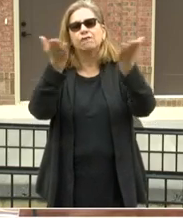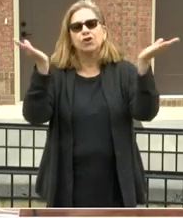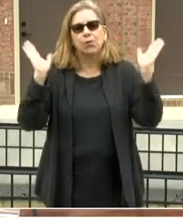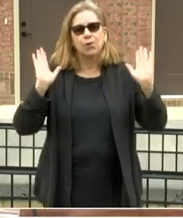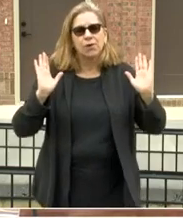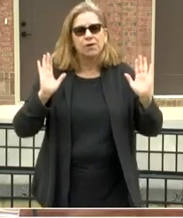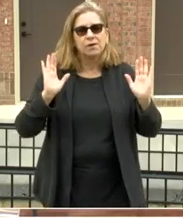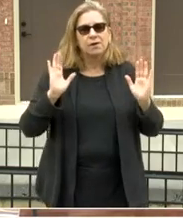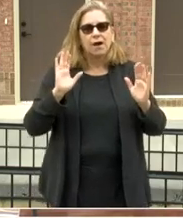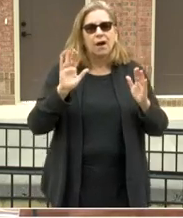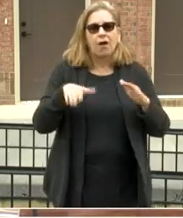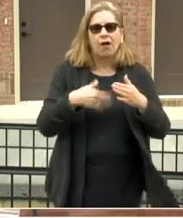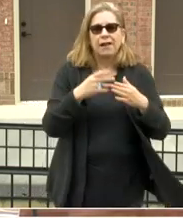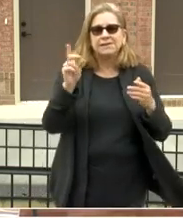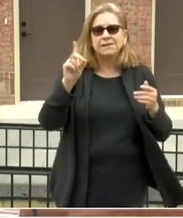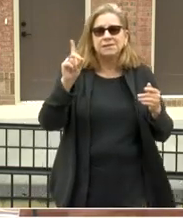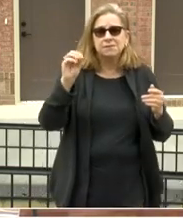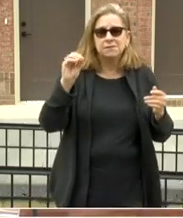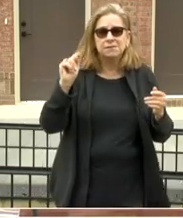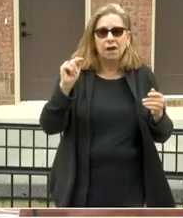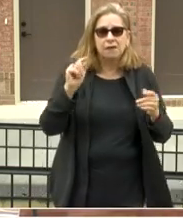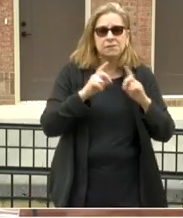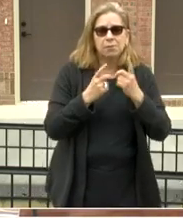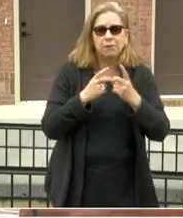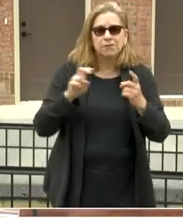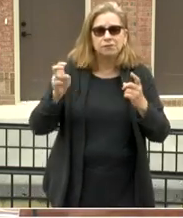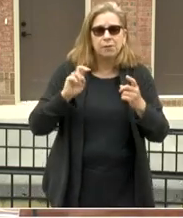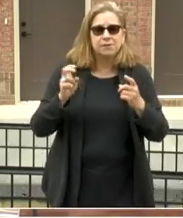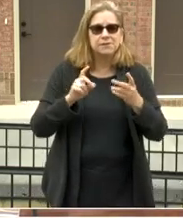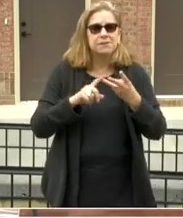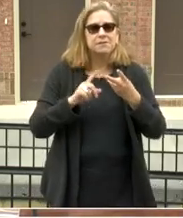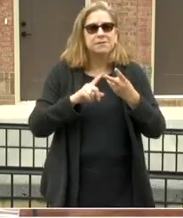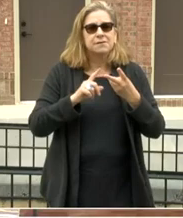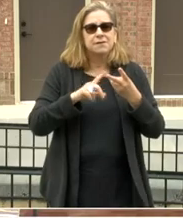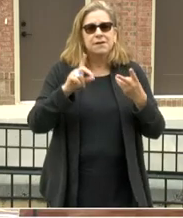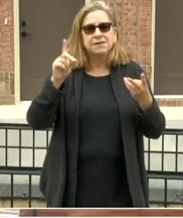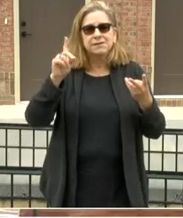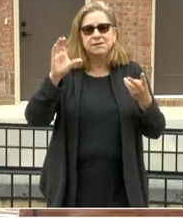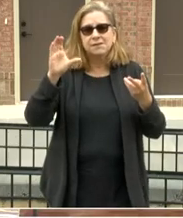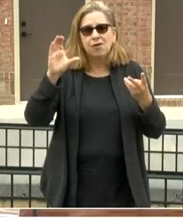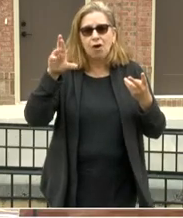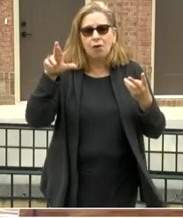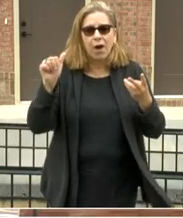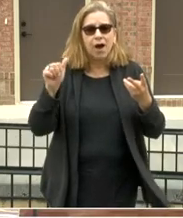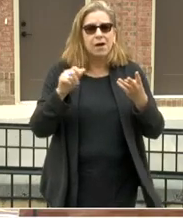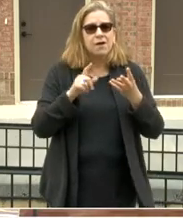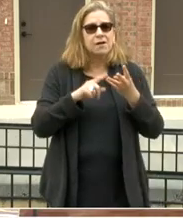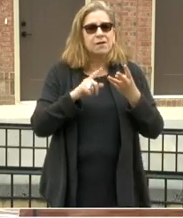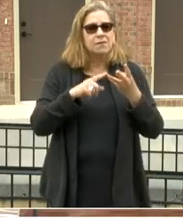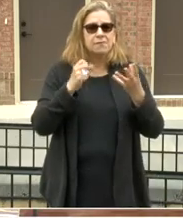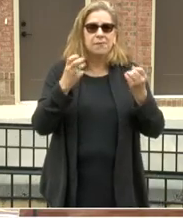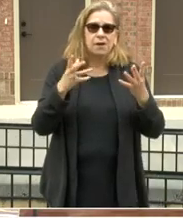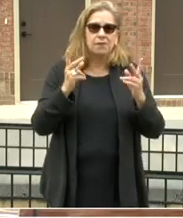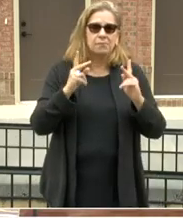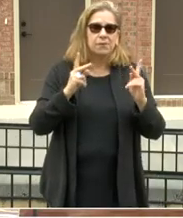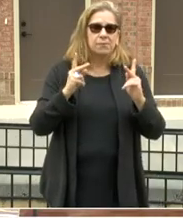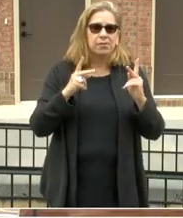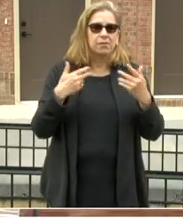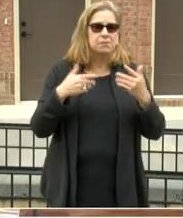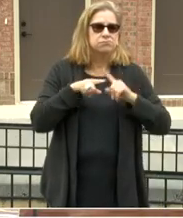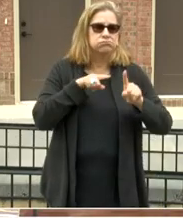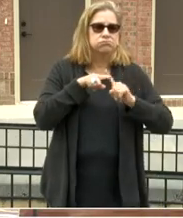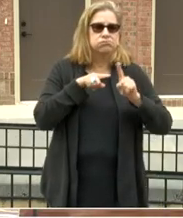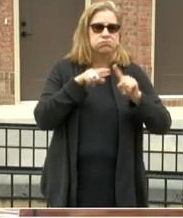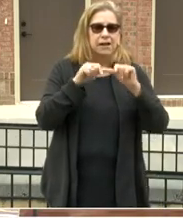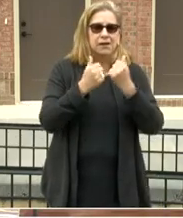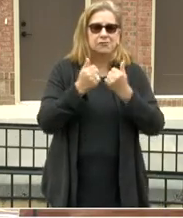DDOT, DHCD, OP, DCRA, and many other agencies, thank you all for your help. This has been a very complicated